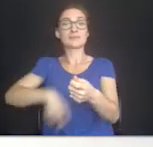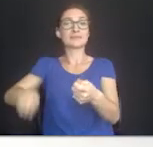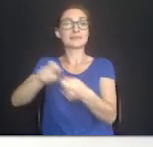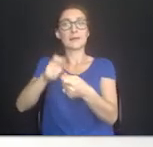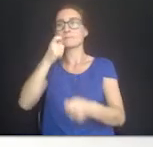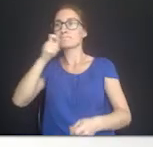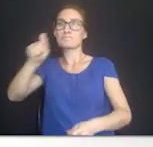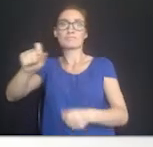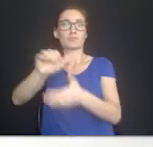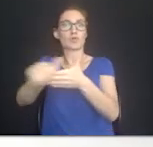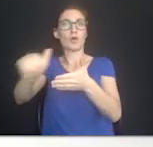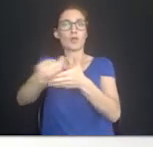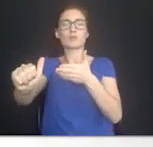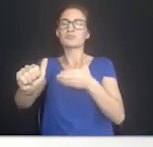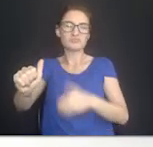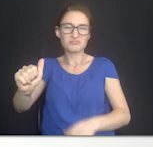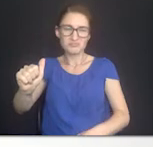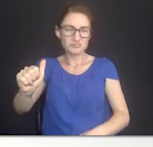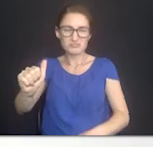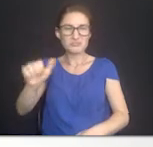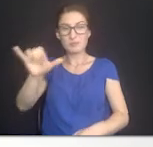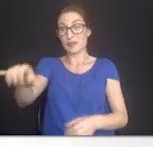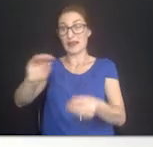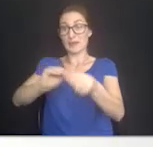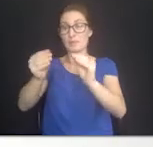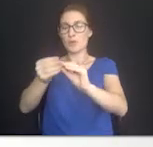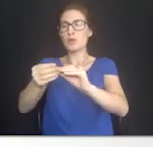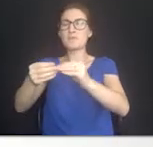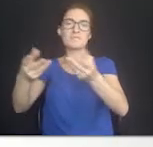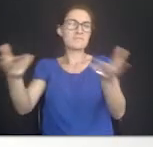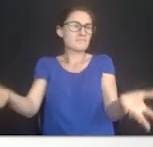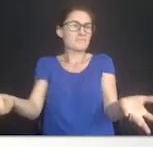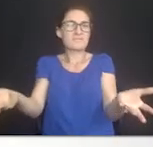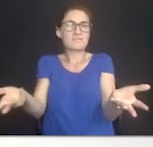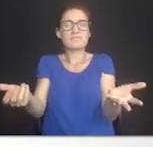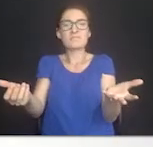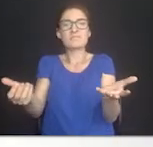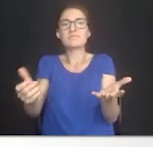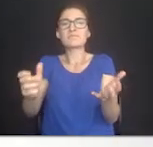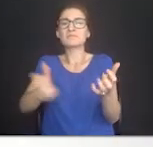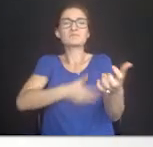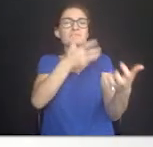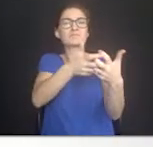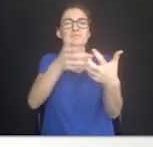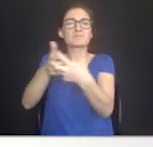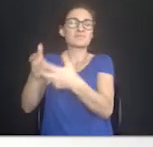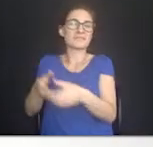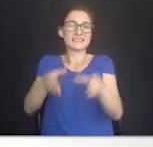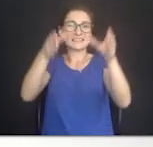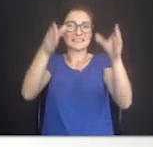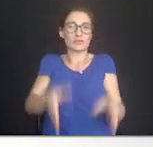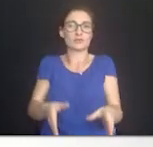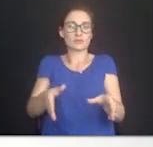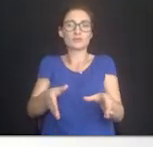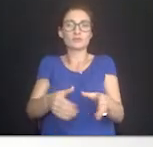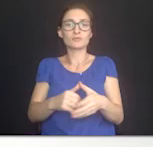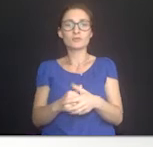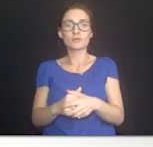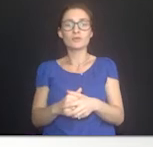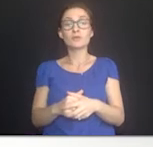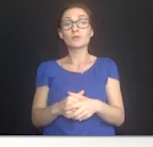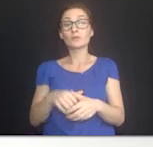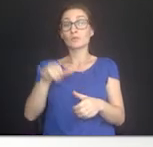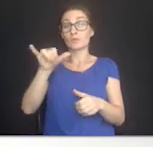different when it comes to how much does everything cost. But I want to know that there's enough there, and accounts like these can still be a